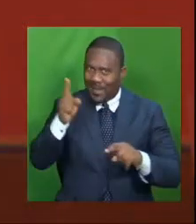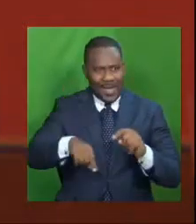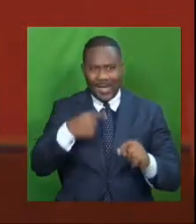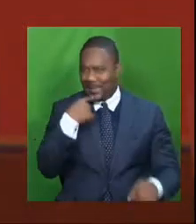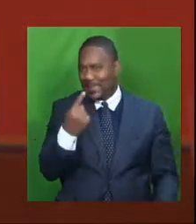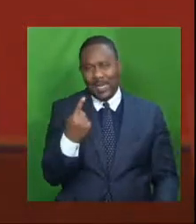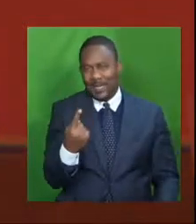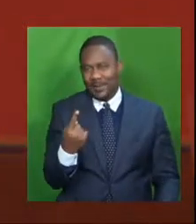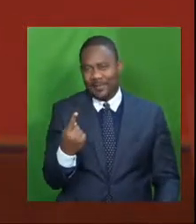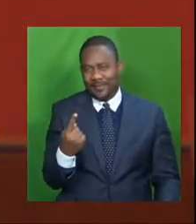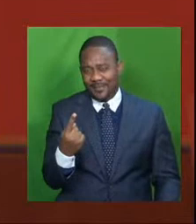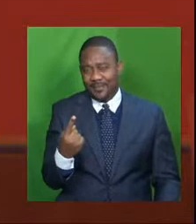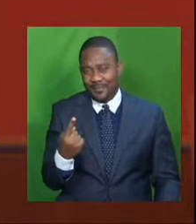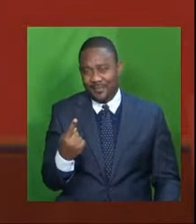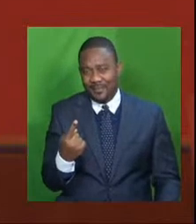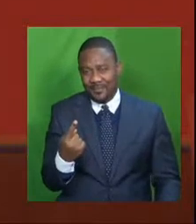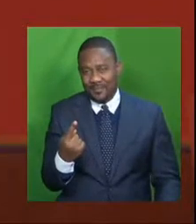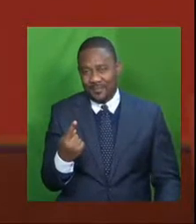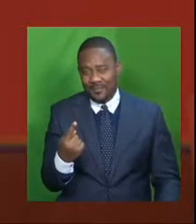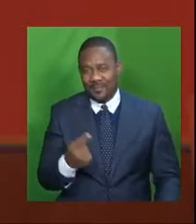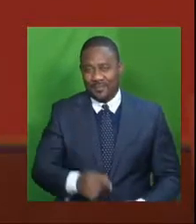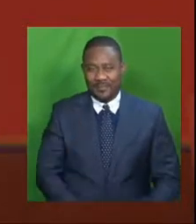So, as we say,